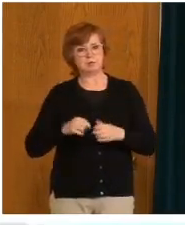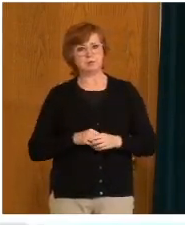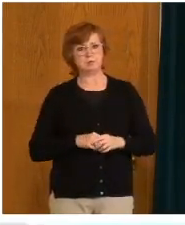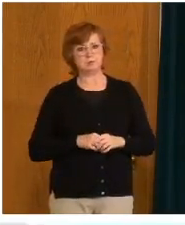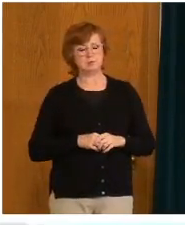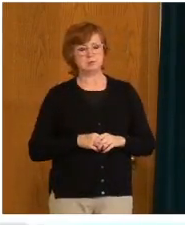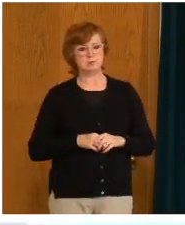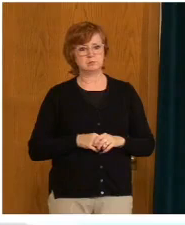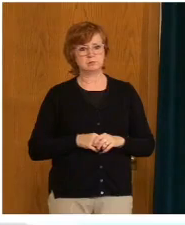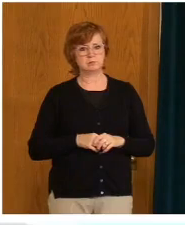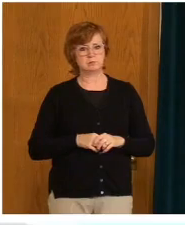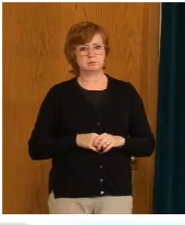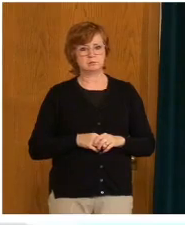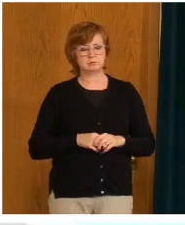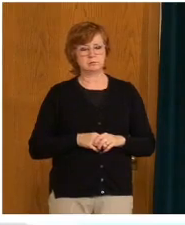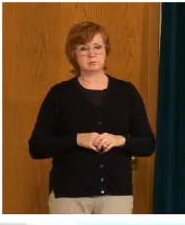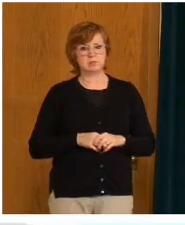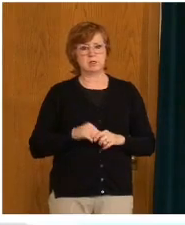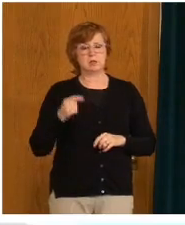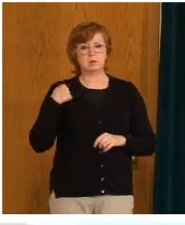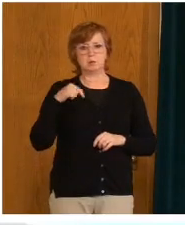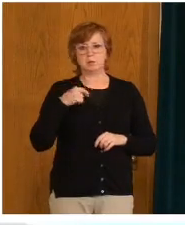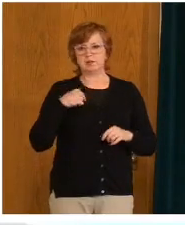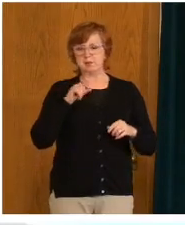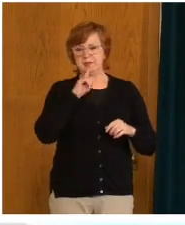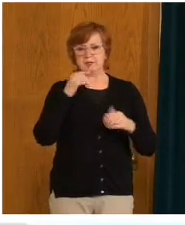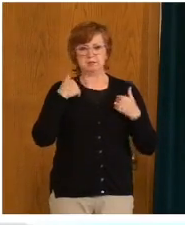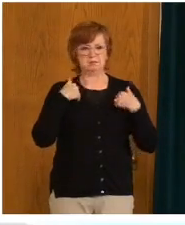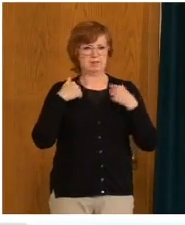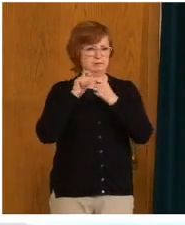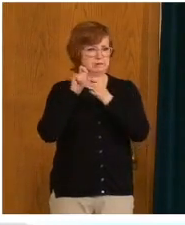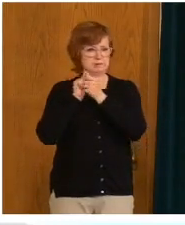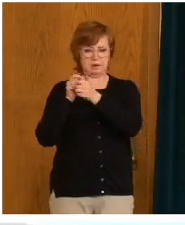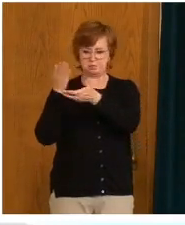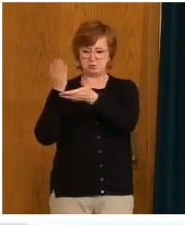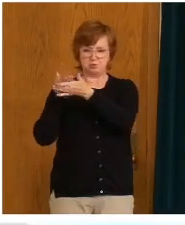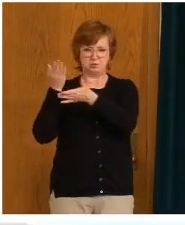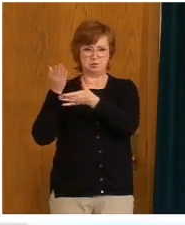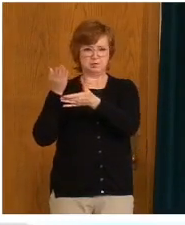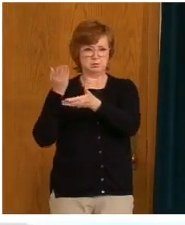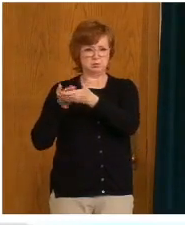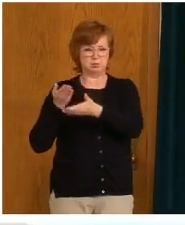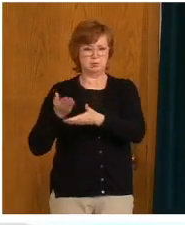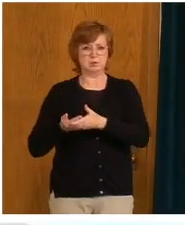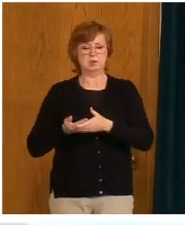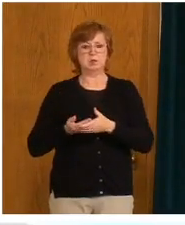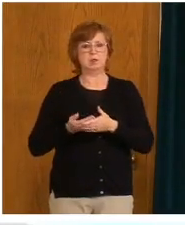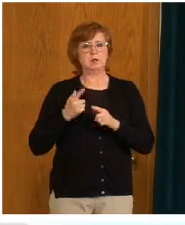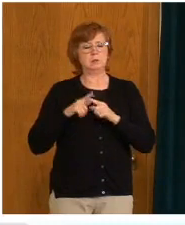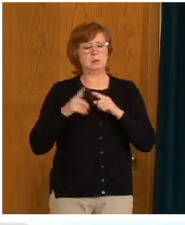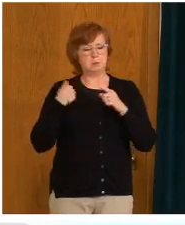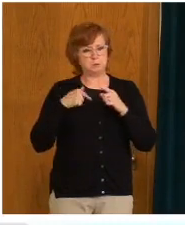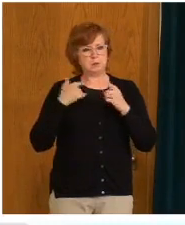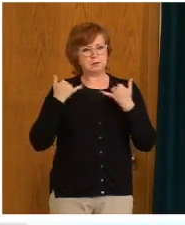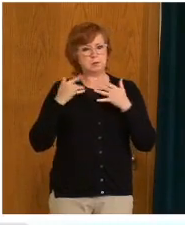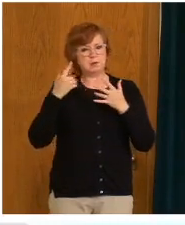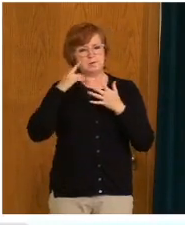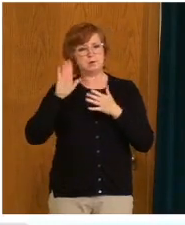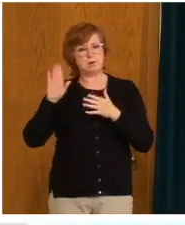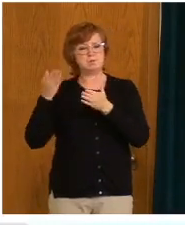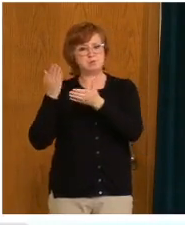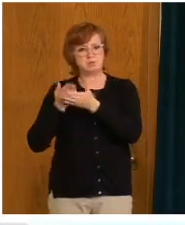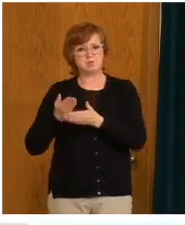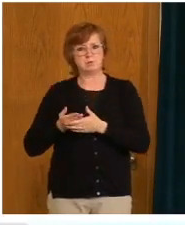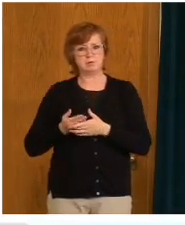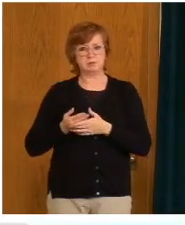effectiveness data. We may not see that right away, but certainly as a proxy, we are waiting for some antibody data to see if a second